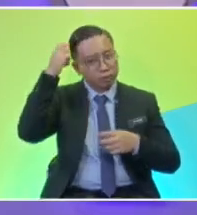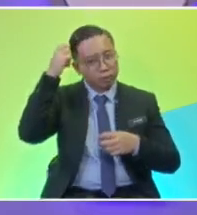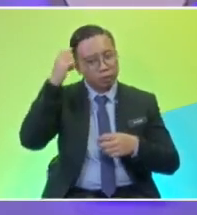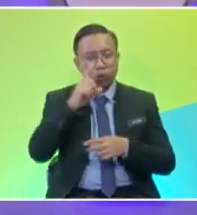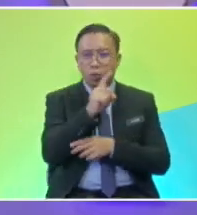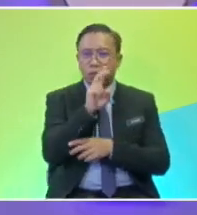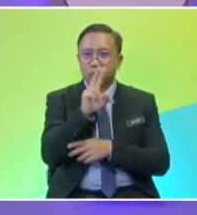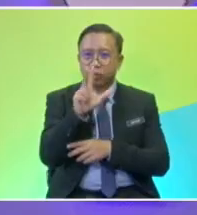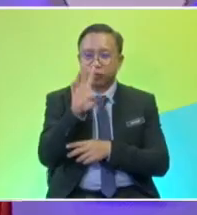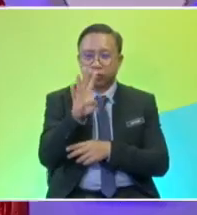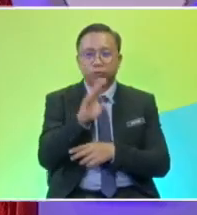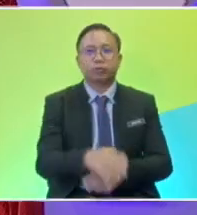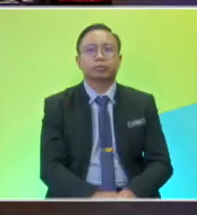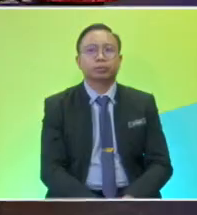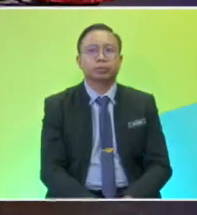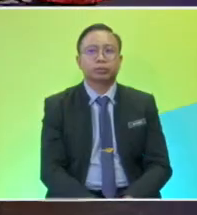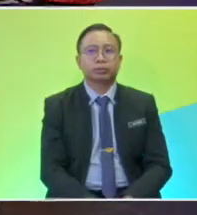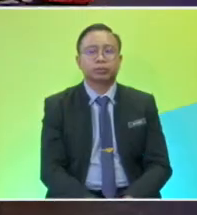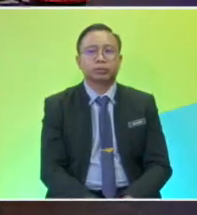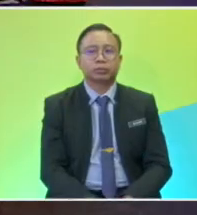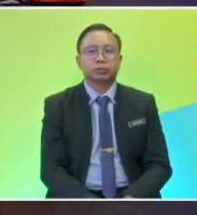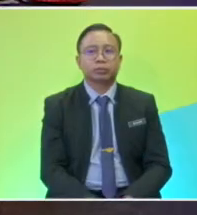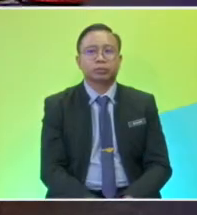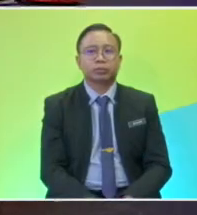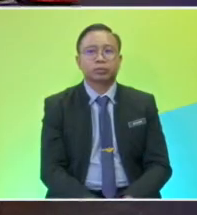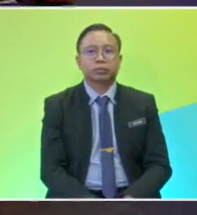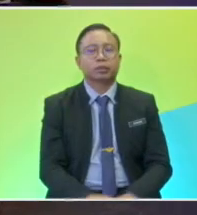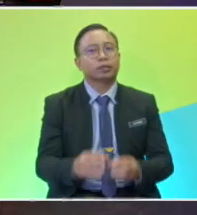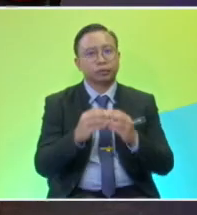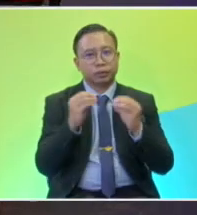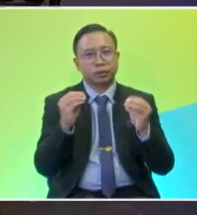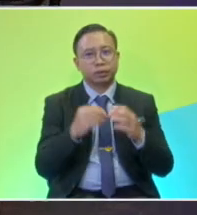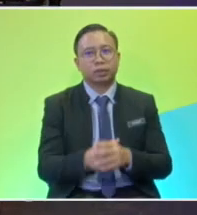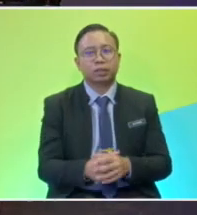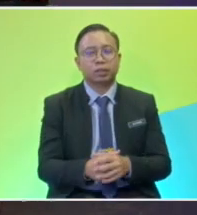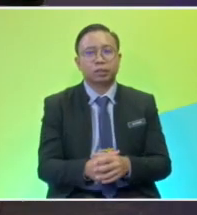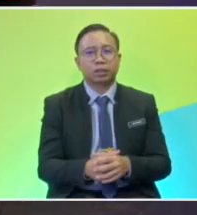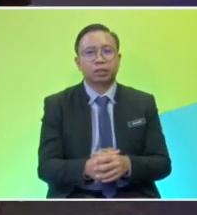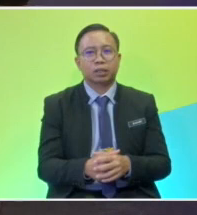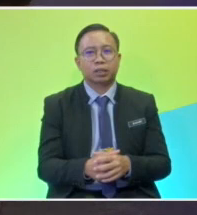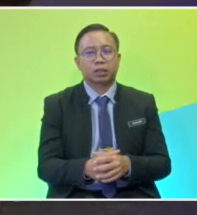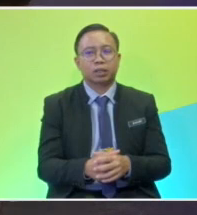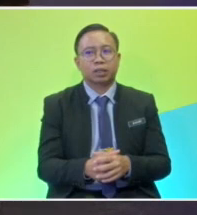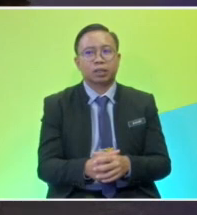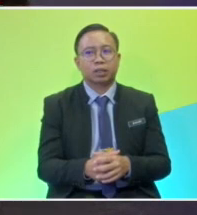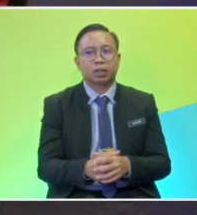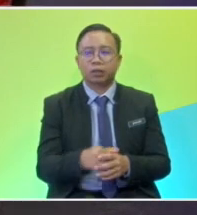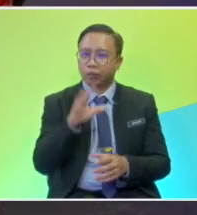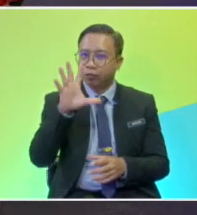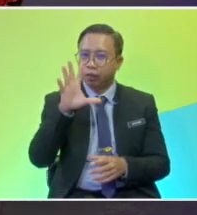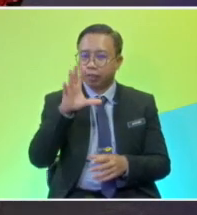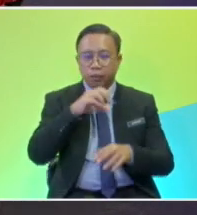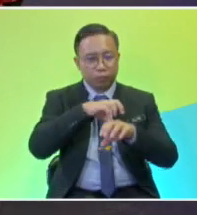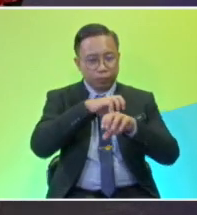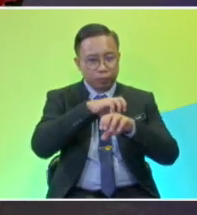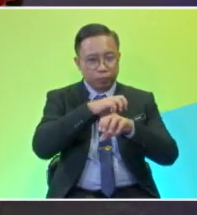1, 2, 3, 4. One more is what? So that's finished. So these are the five bones that we have